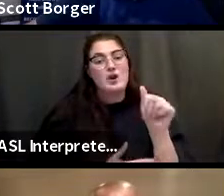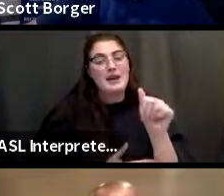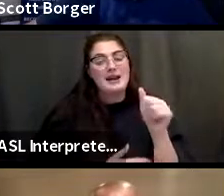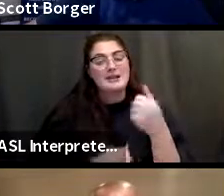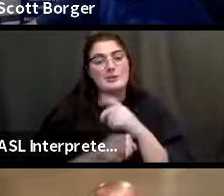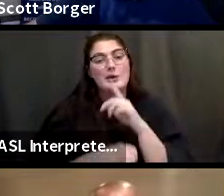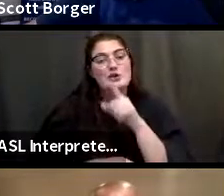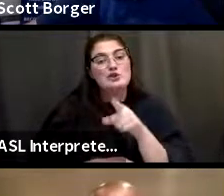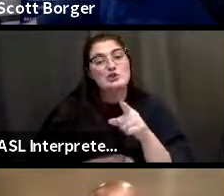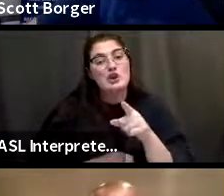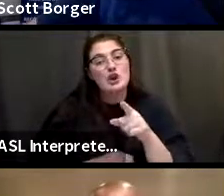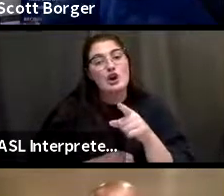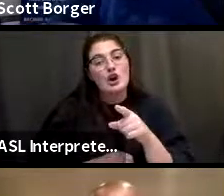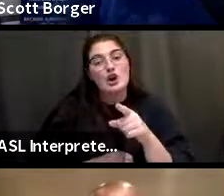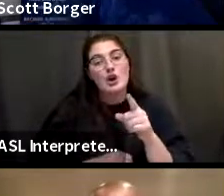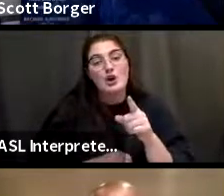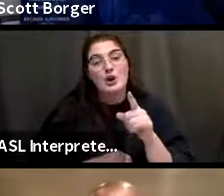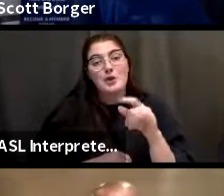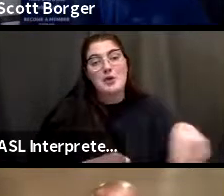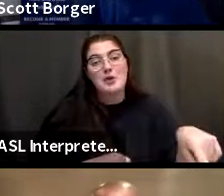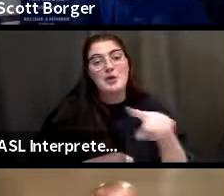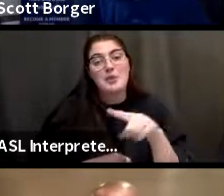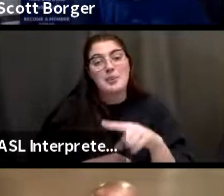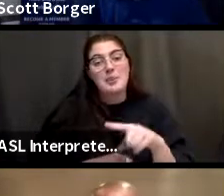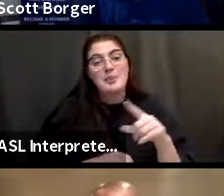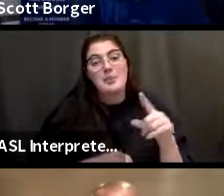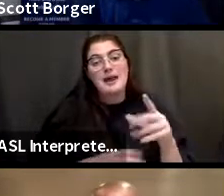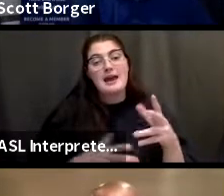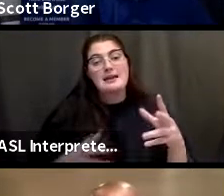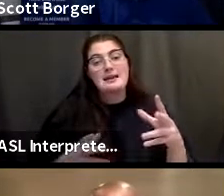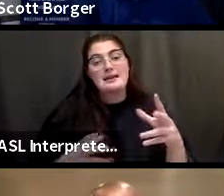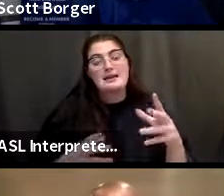that it takes timely enforcement